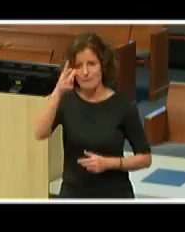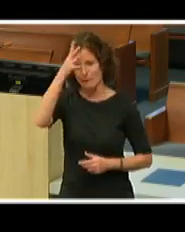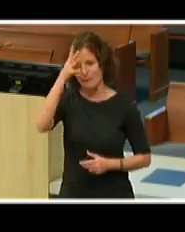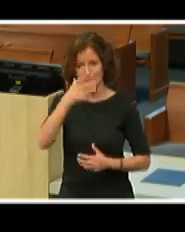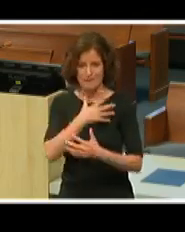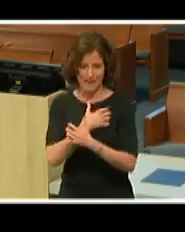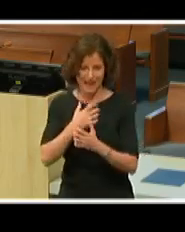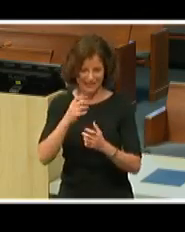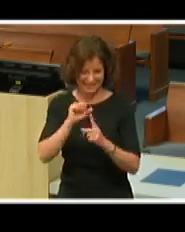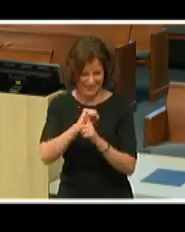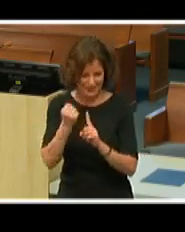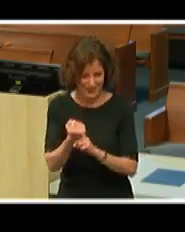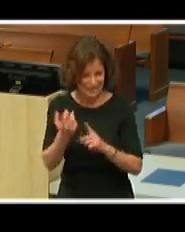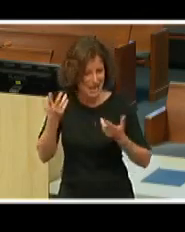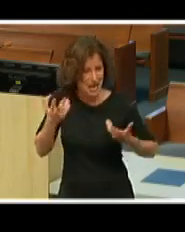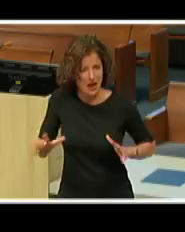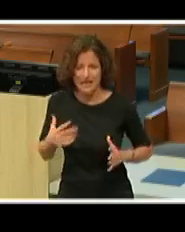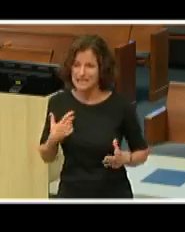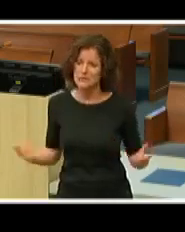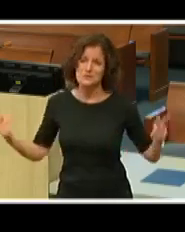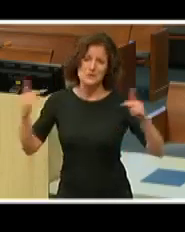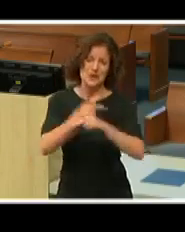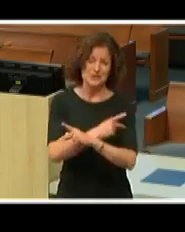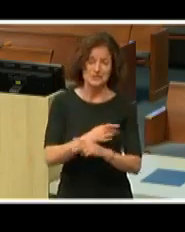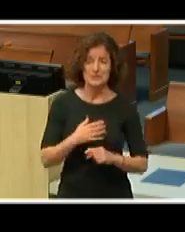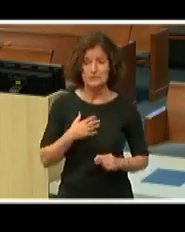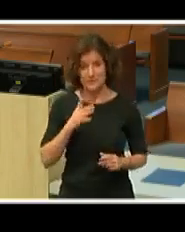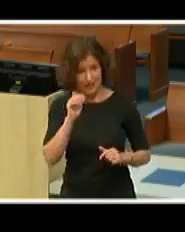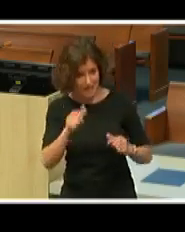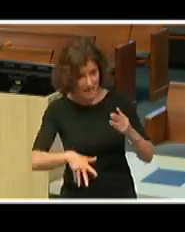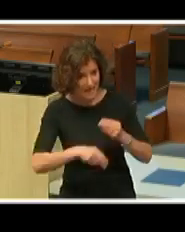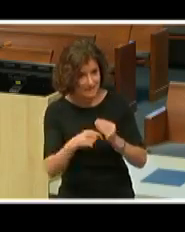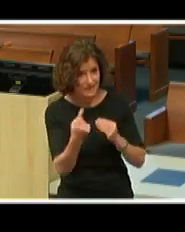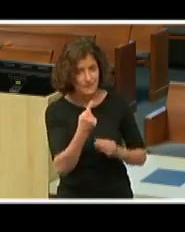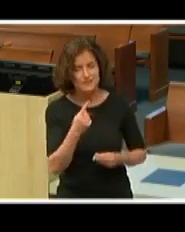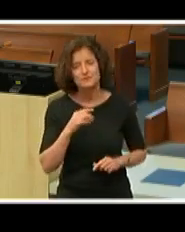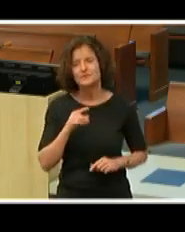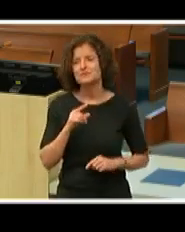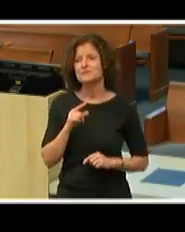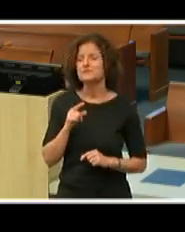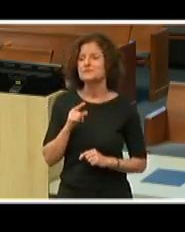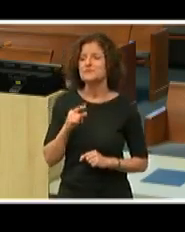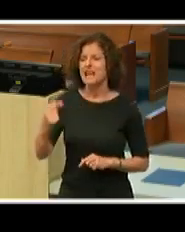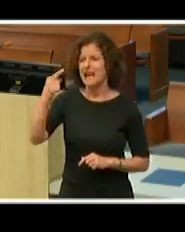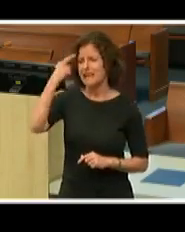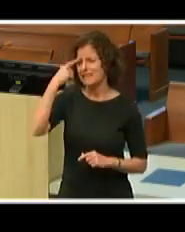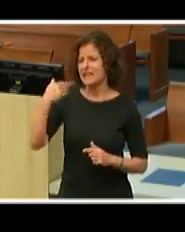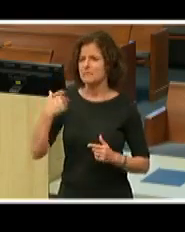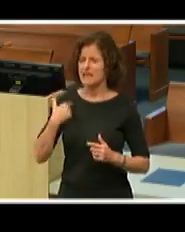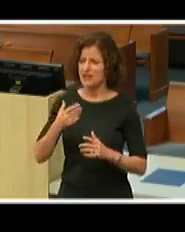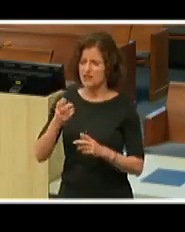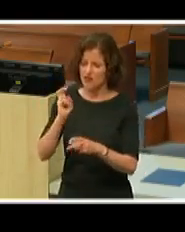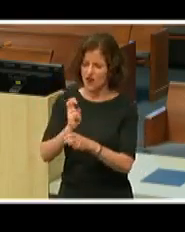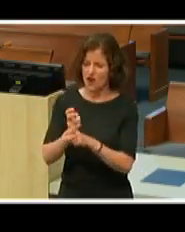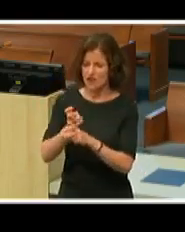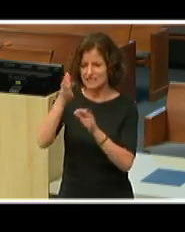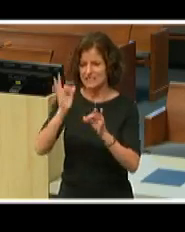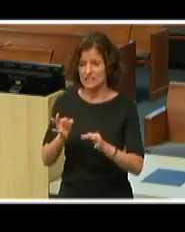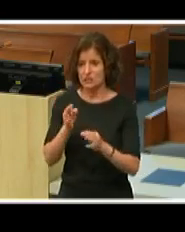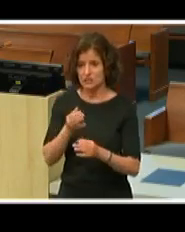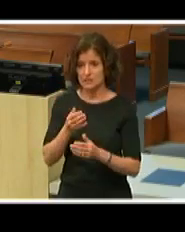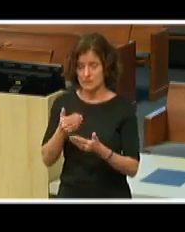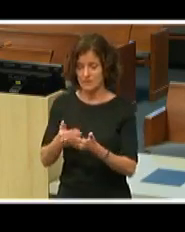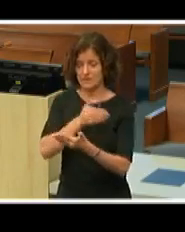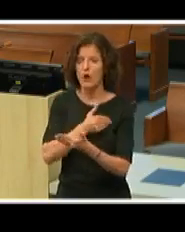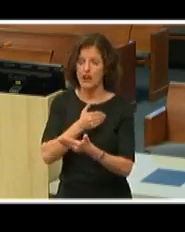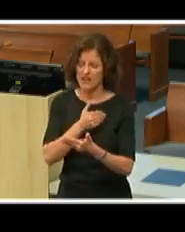we had banks, we had... Can I speak to that? Yeah, go ahead. Yeah, so I think making hard decisions sooner is where we need to be, and I